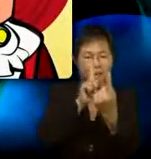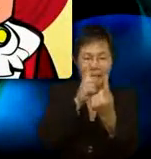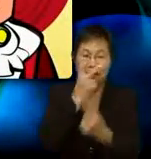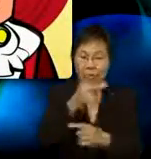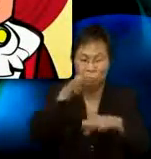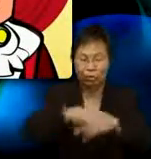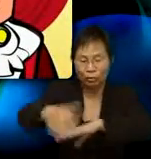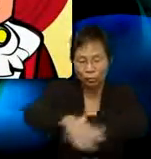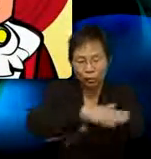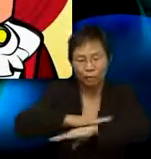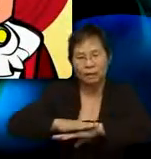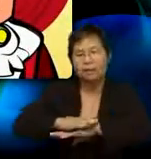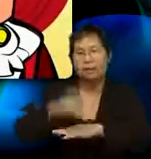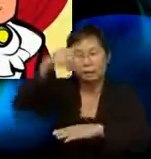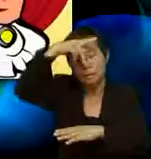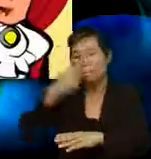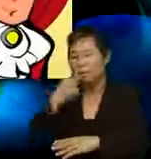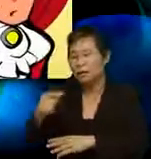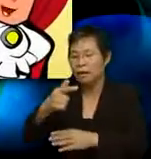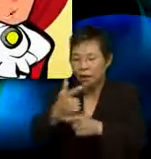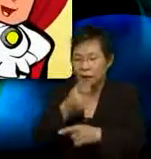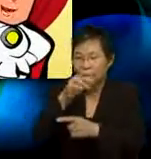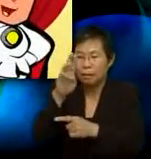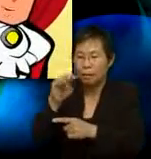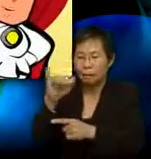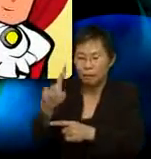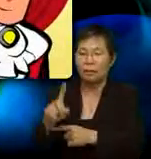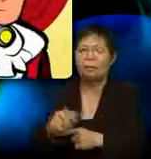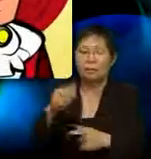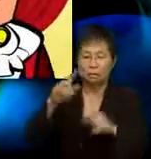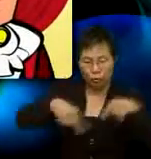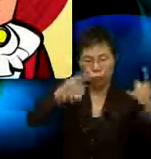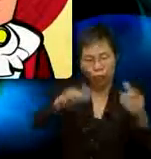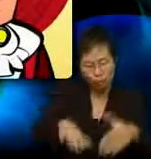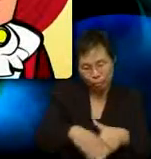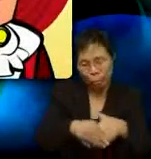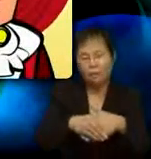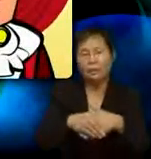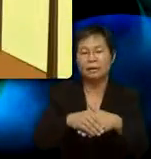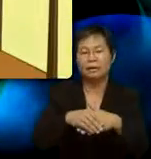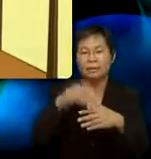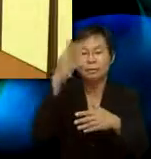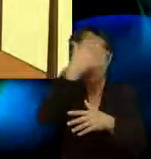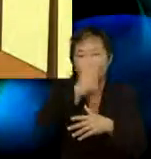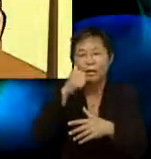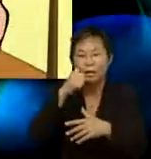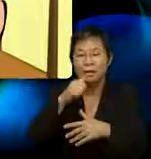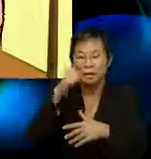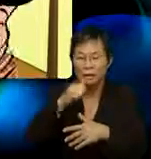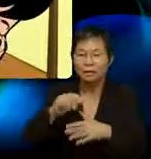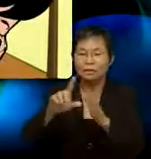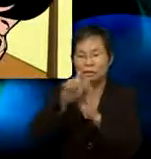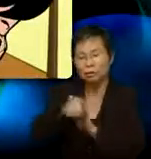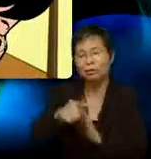The prince told the little mermaid that he was going to marry the beautiful girl soon. The little